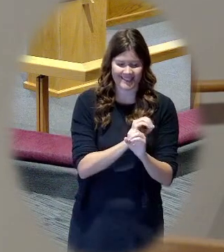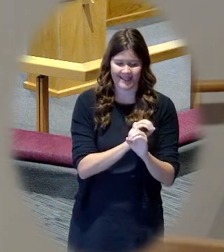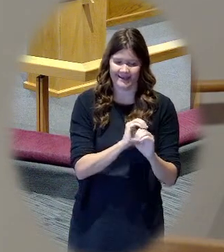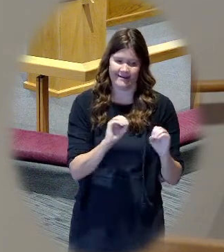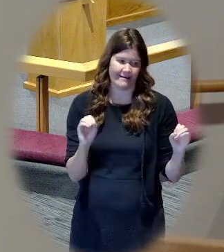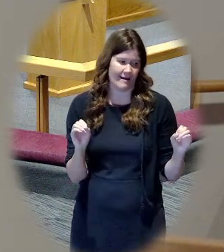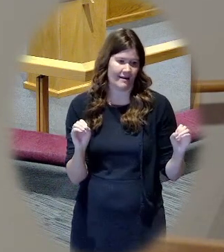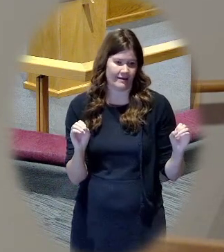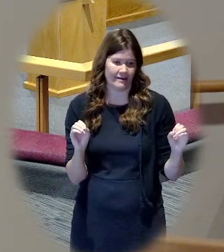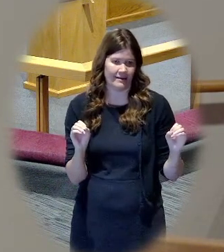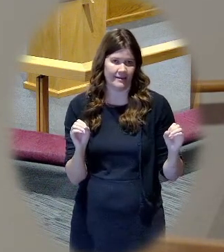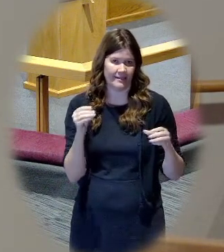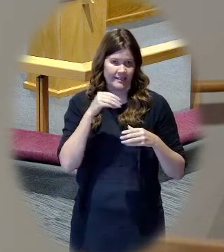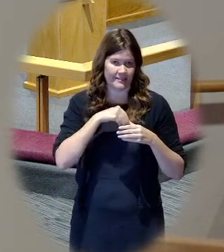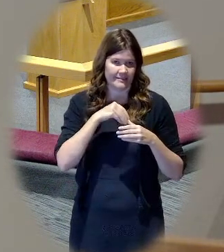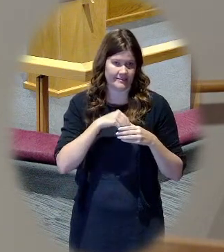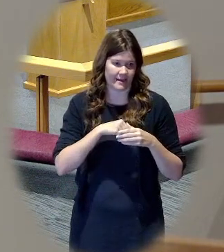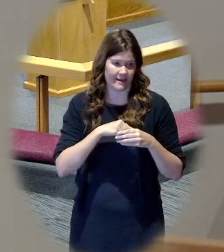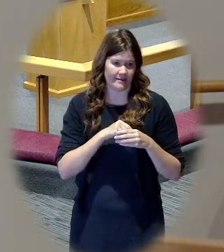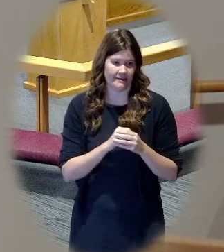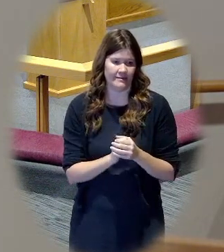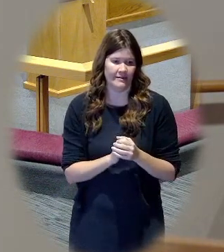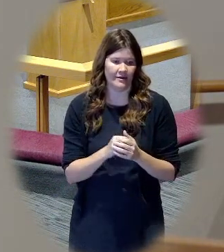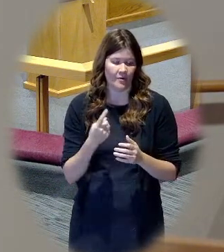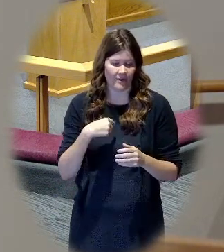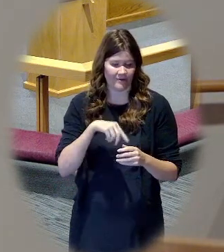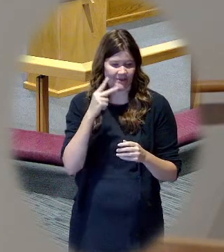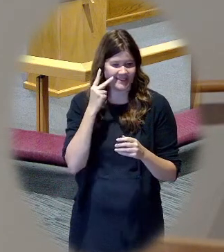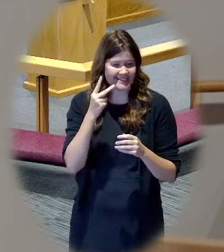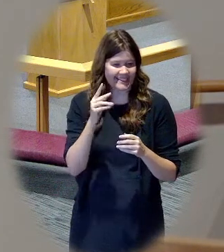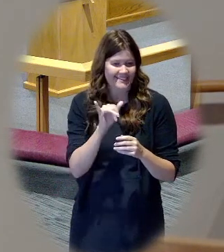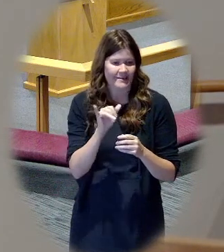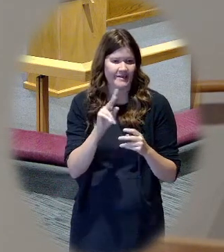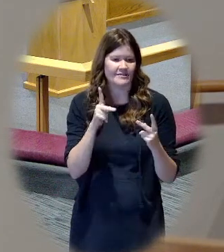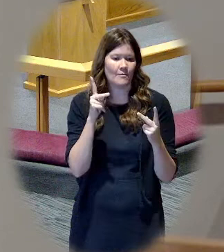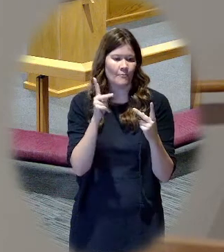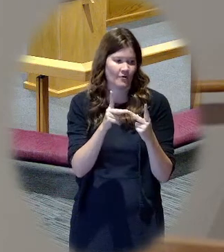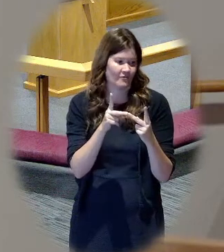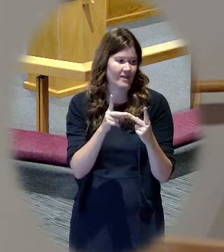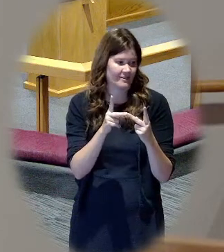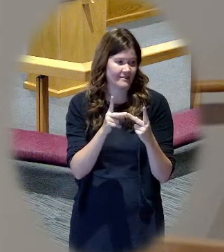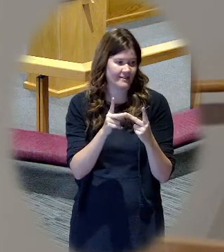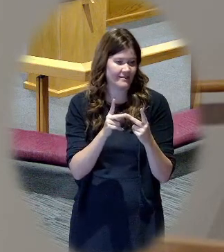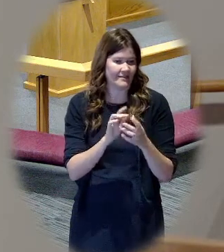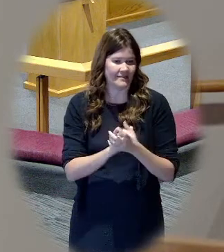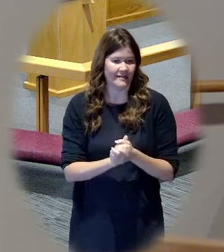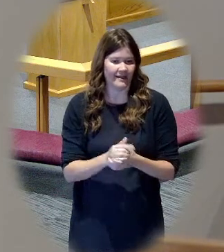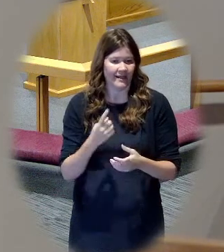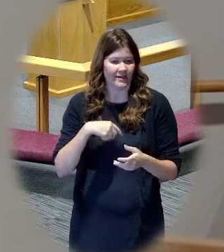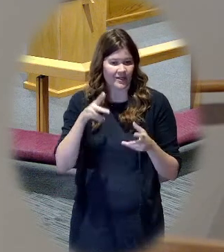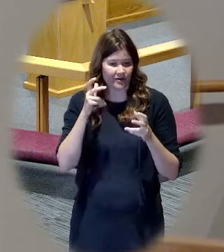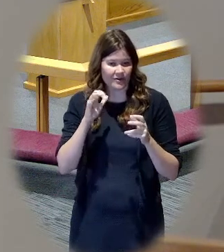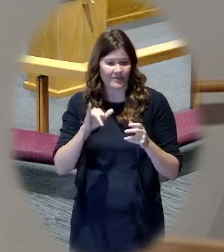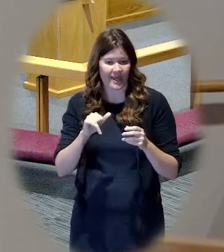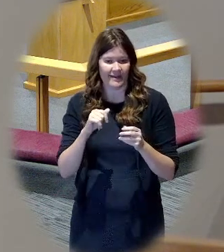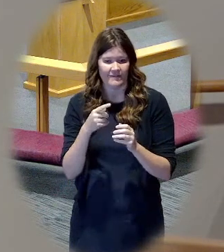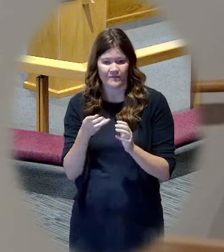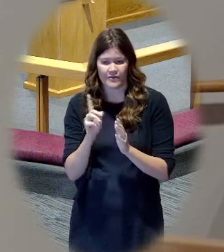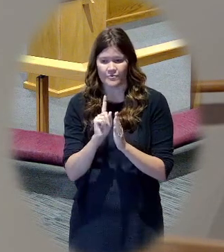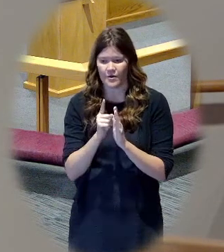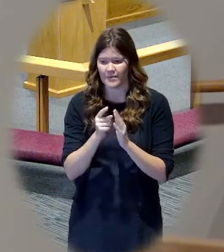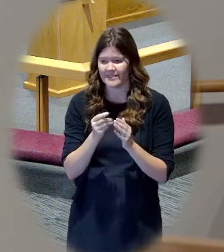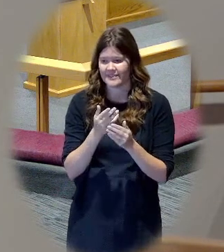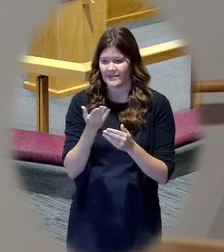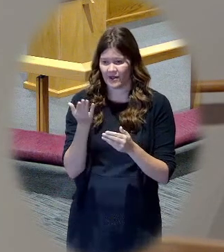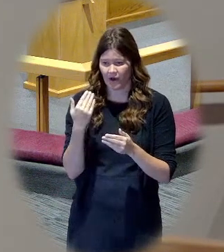or blemish. And we are. You just heard it moments ago. Your